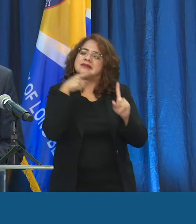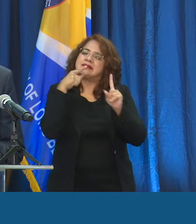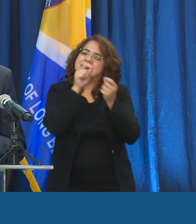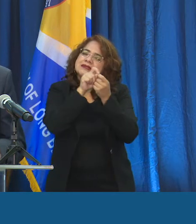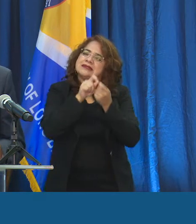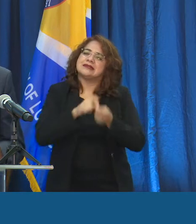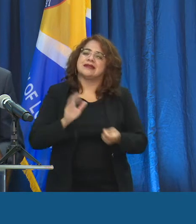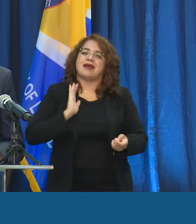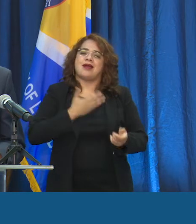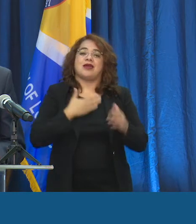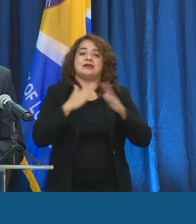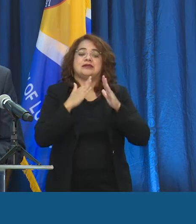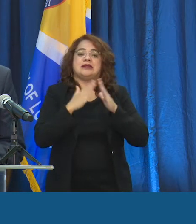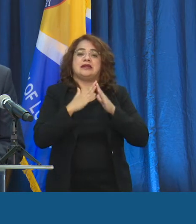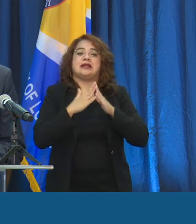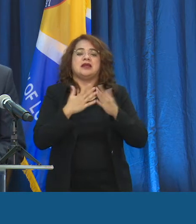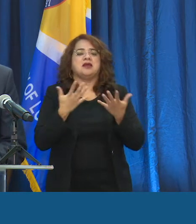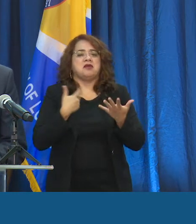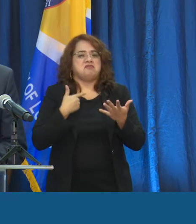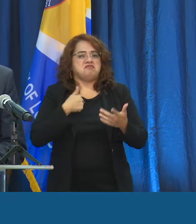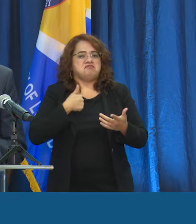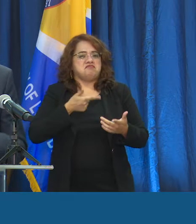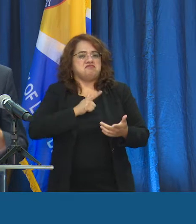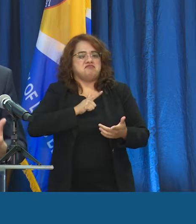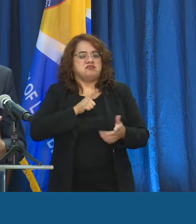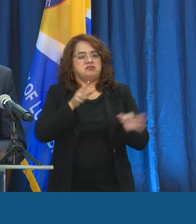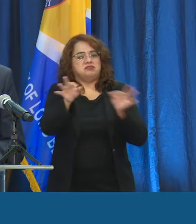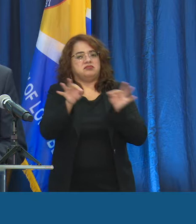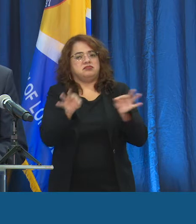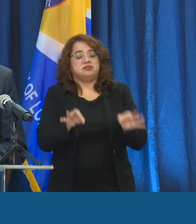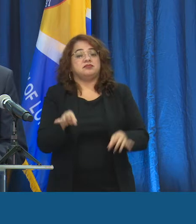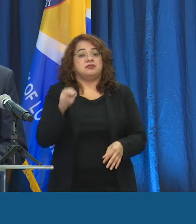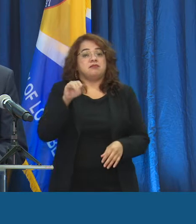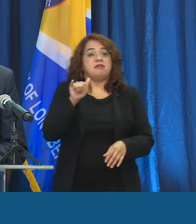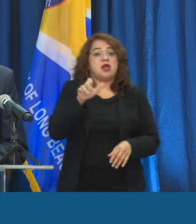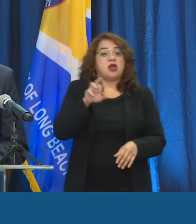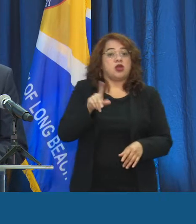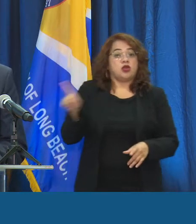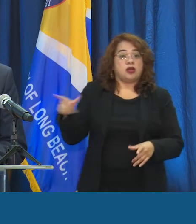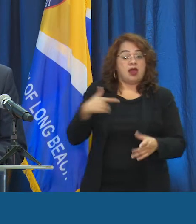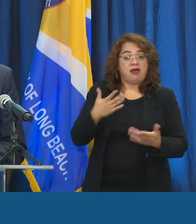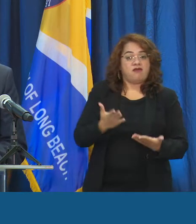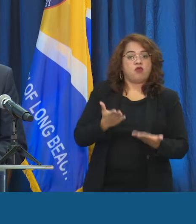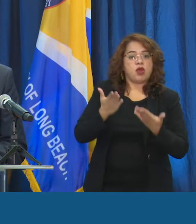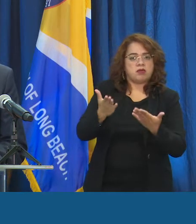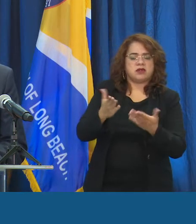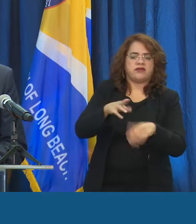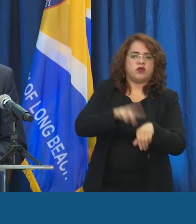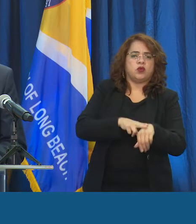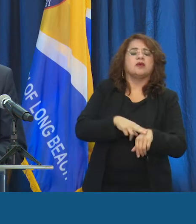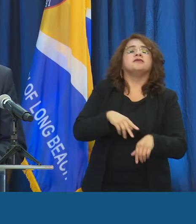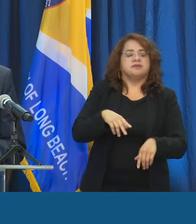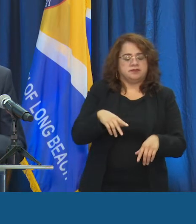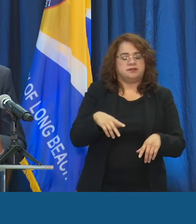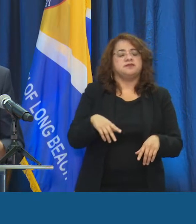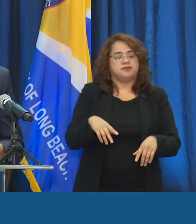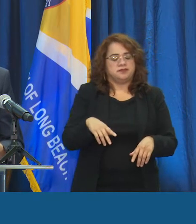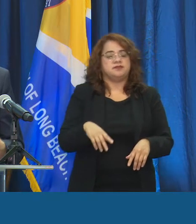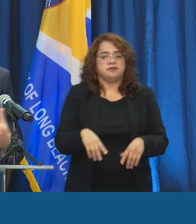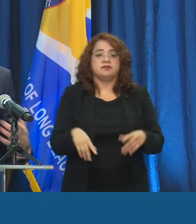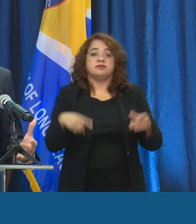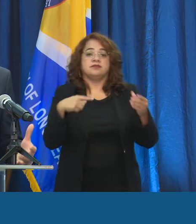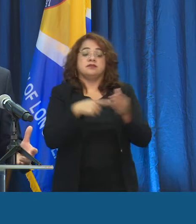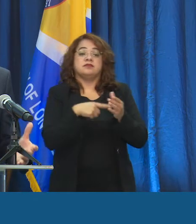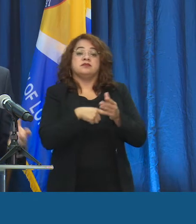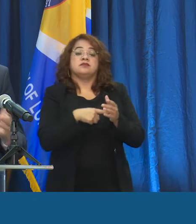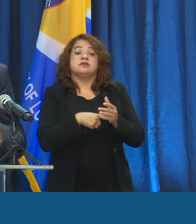of what's in the city manager's proposed budget, and then you heard the mayor has his recommendations on top of that. You'll notice there's things in